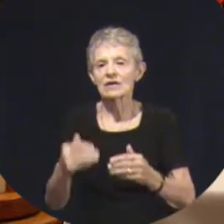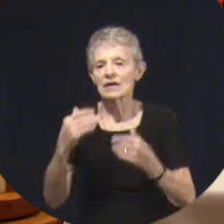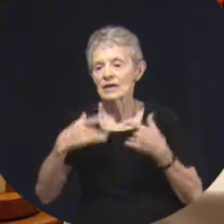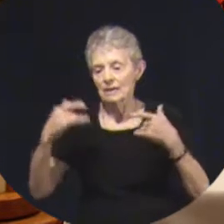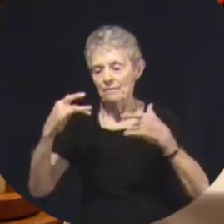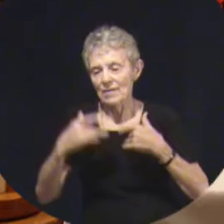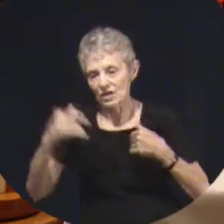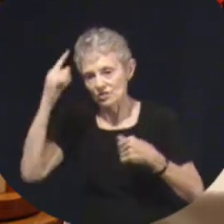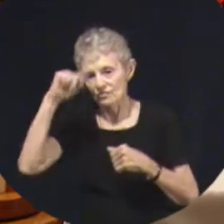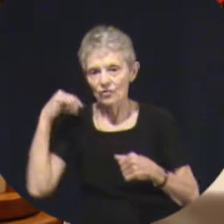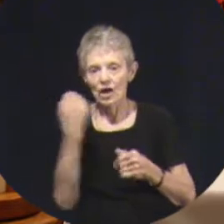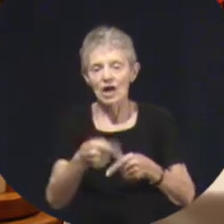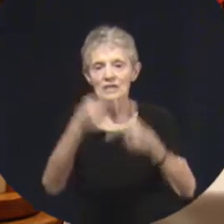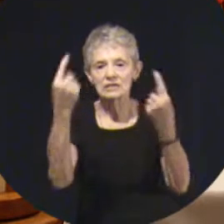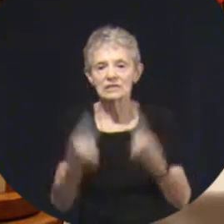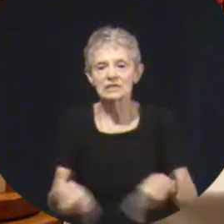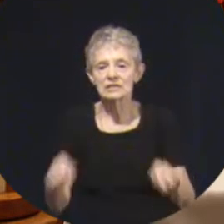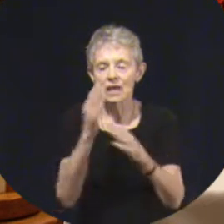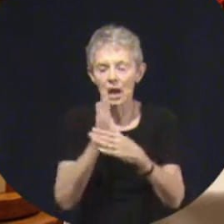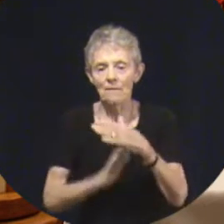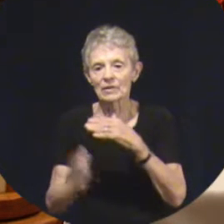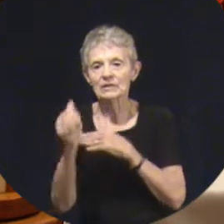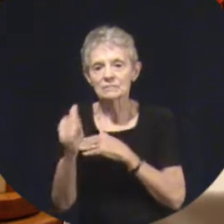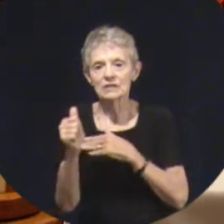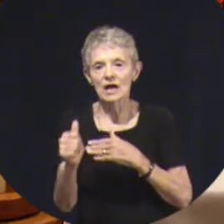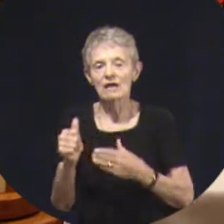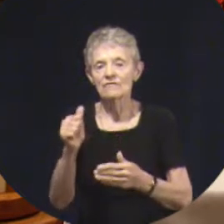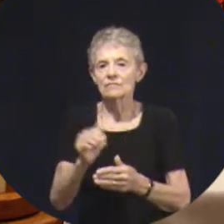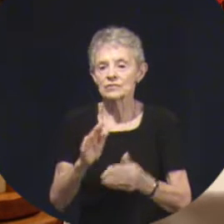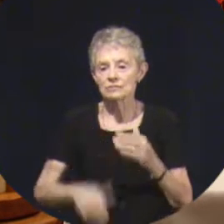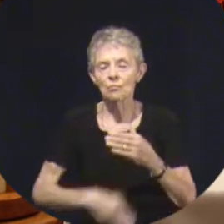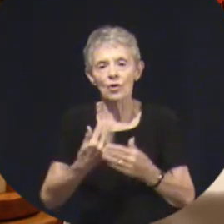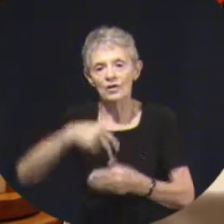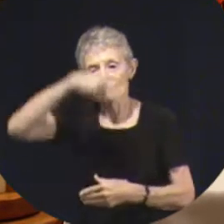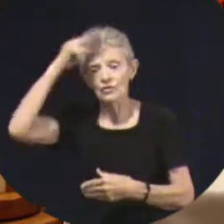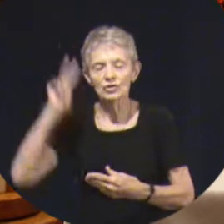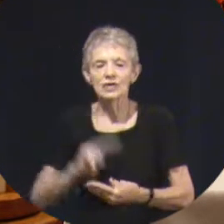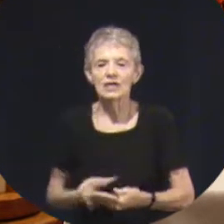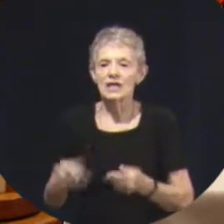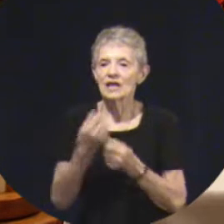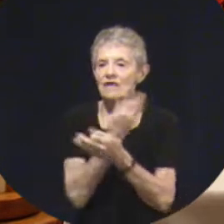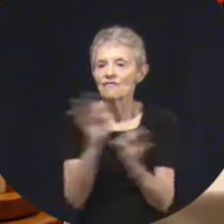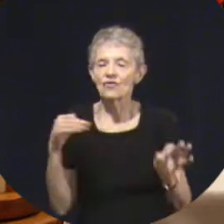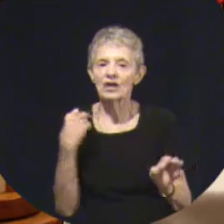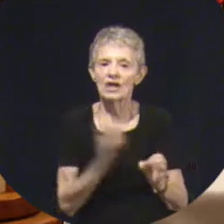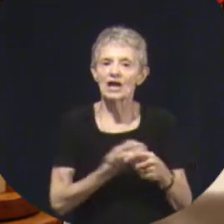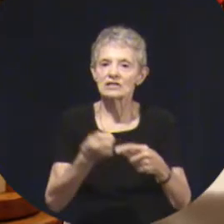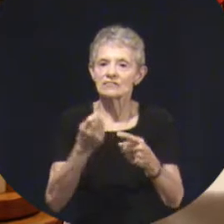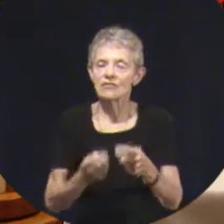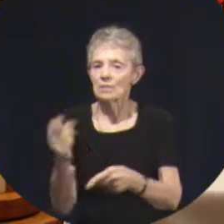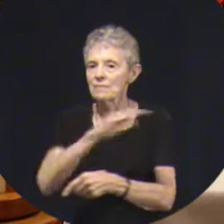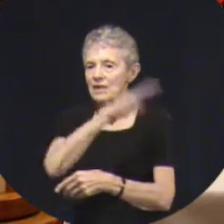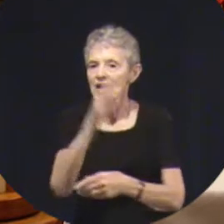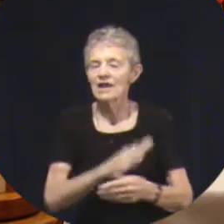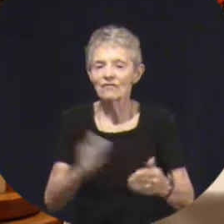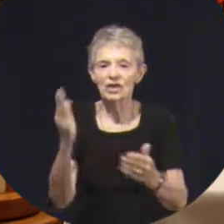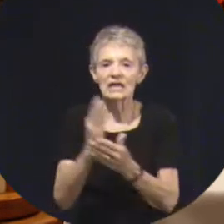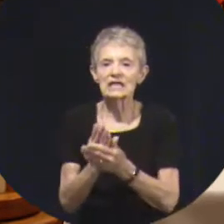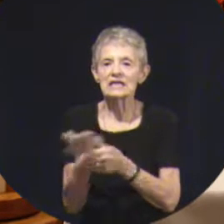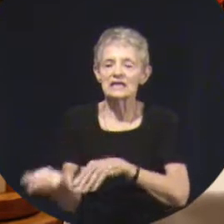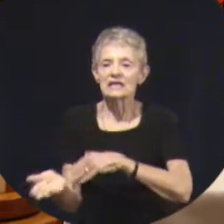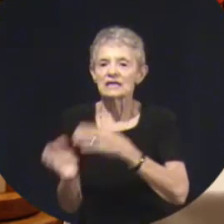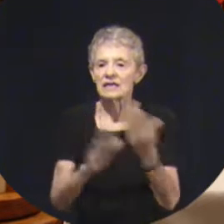himself and was born of the Virgin. By the passion of the cross, he freed us from unending death, and by rising from the dead, gave us life